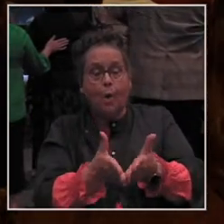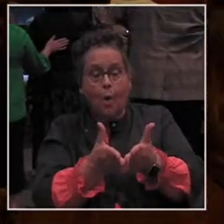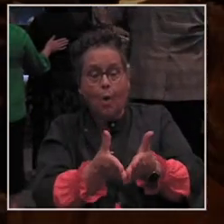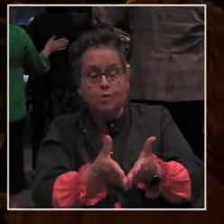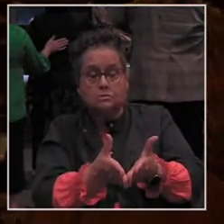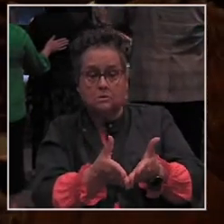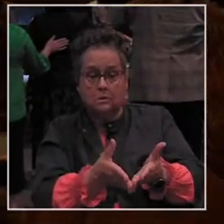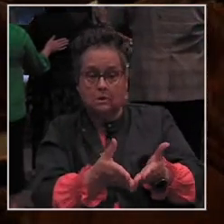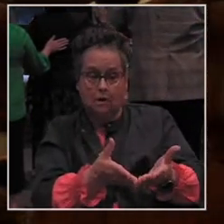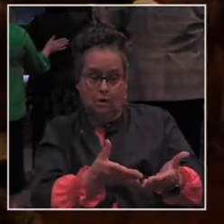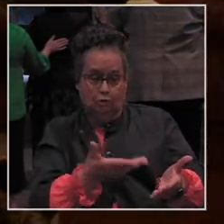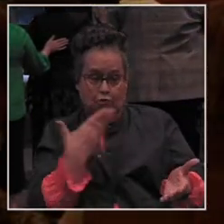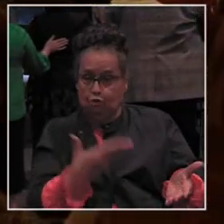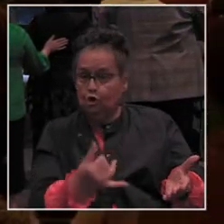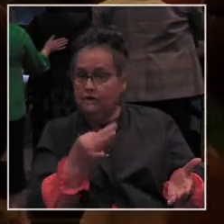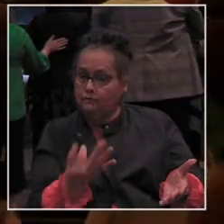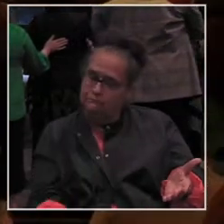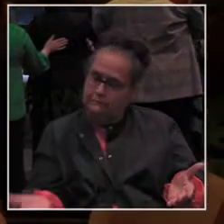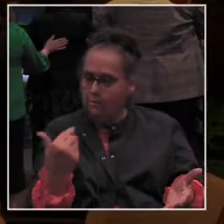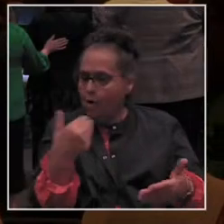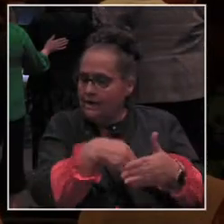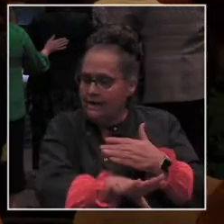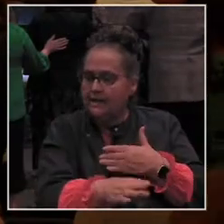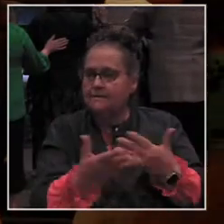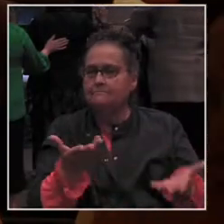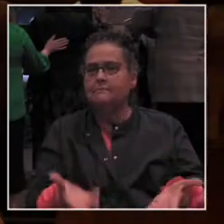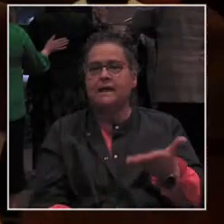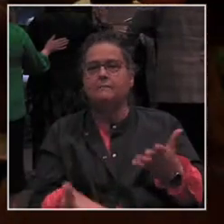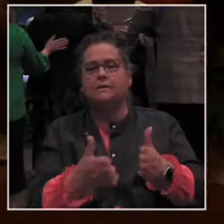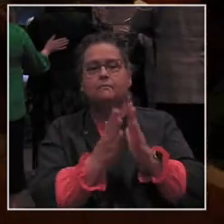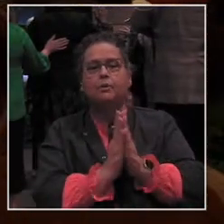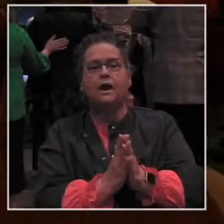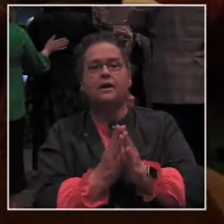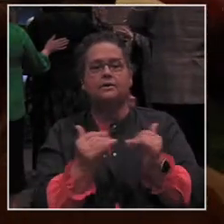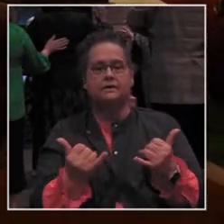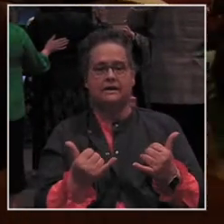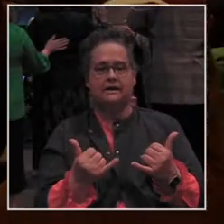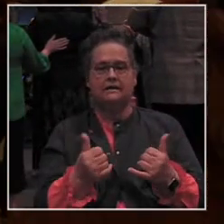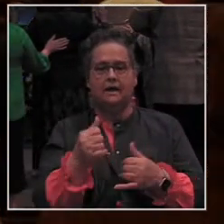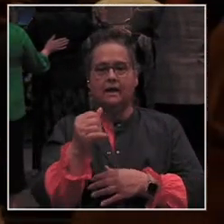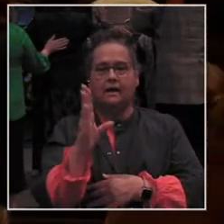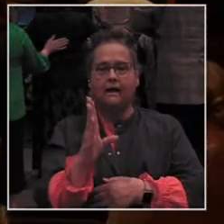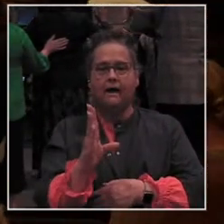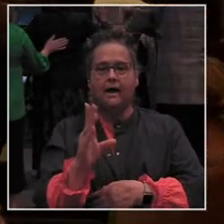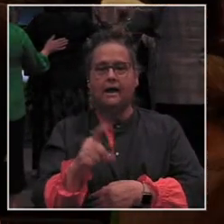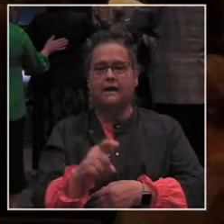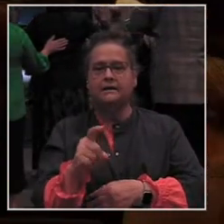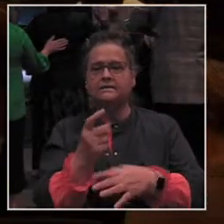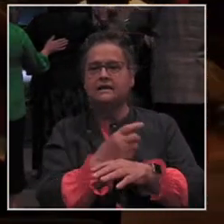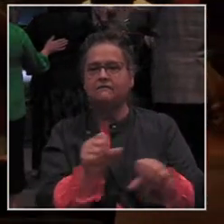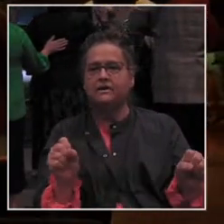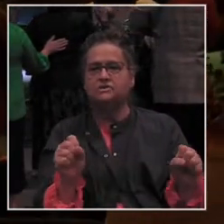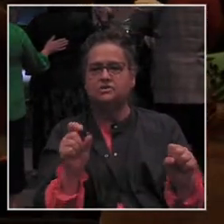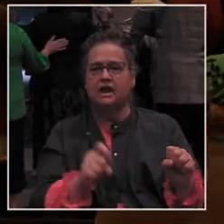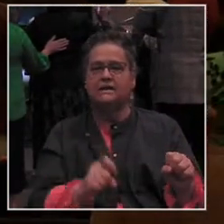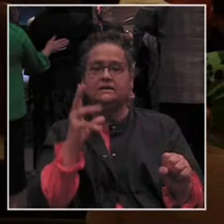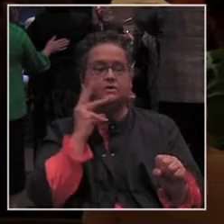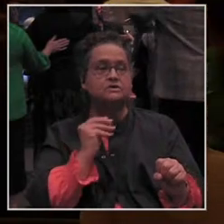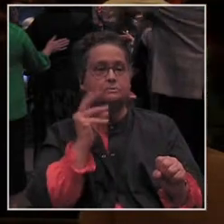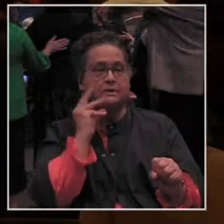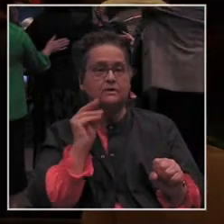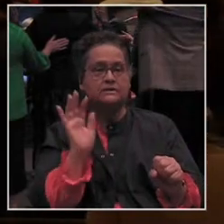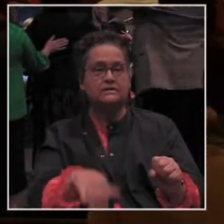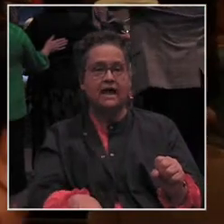willing to take the steps to get into it. Today, maybe the prayer that you need to pray is, God, I need salvation. I need to experience that.